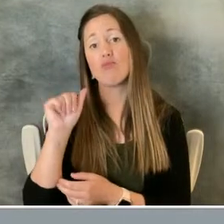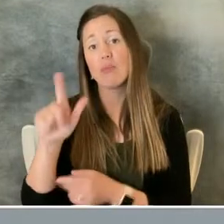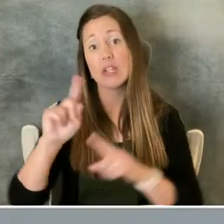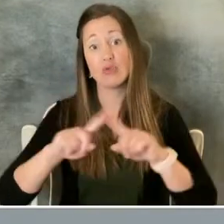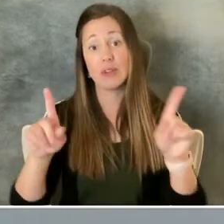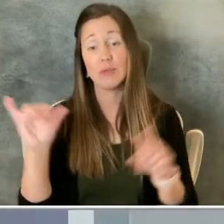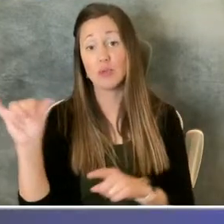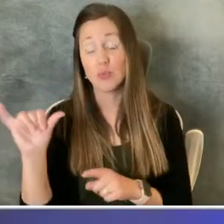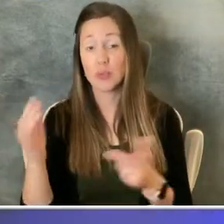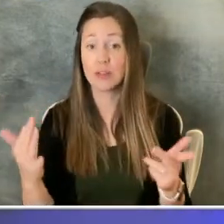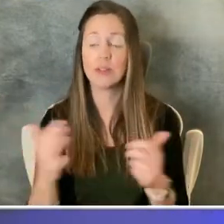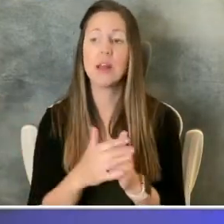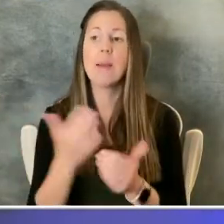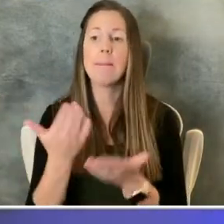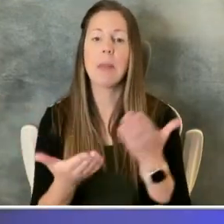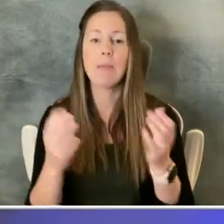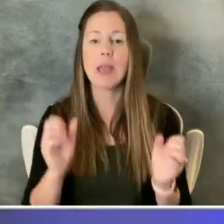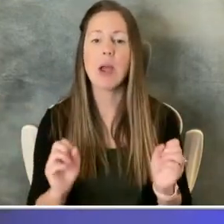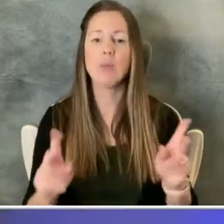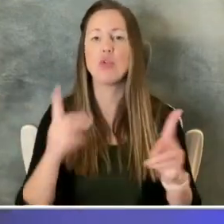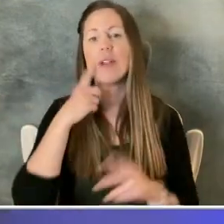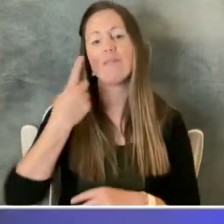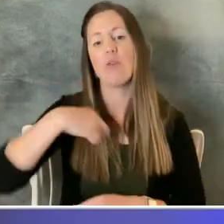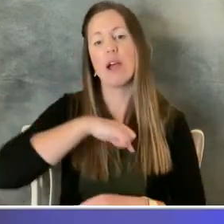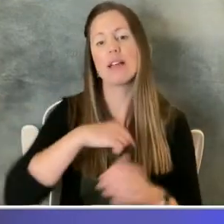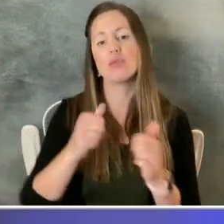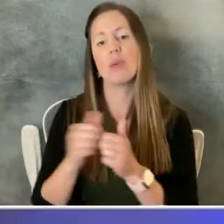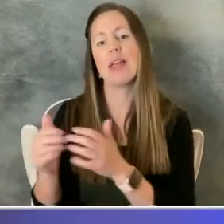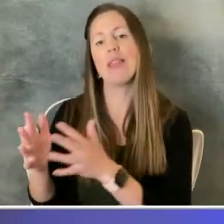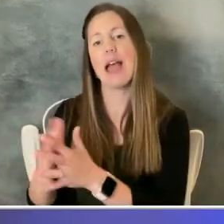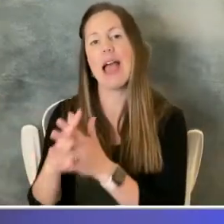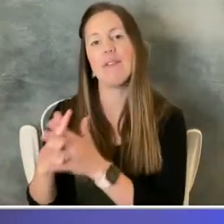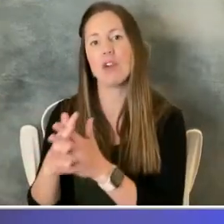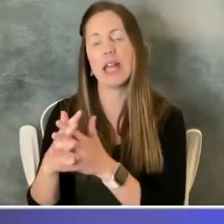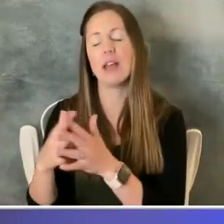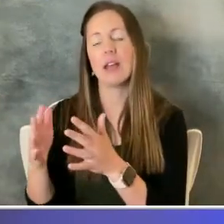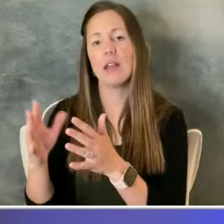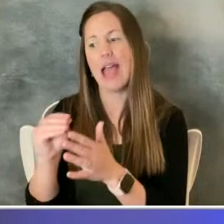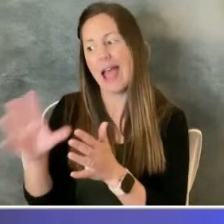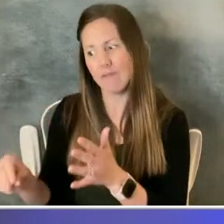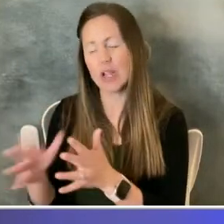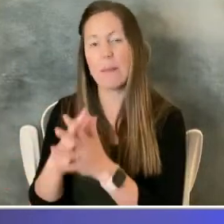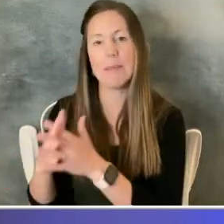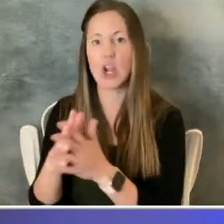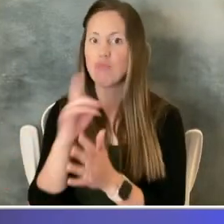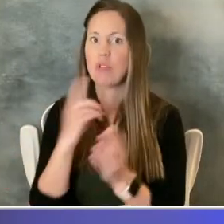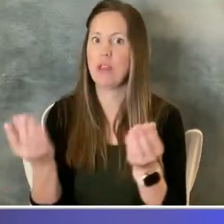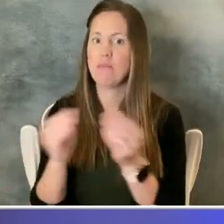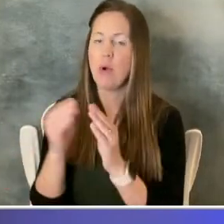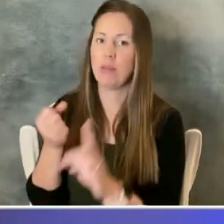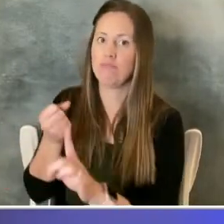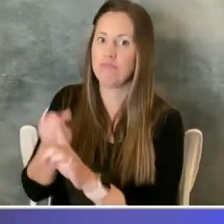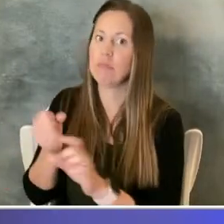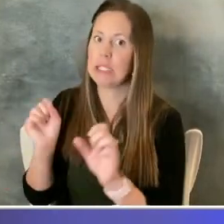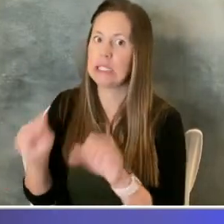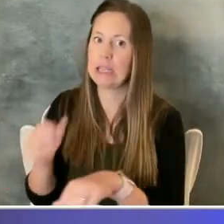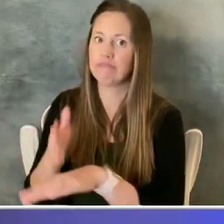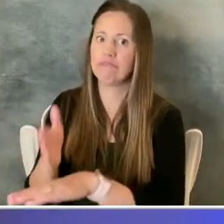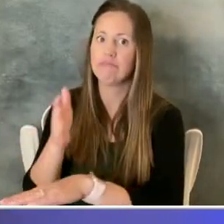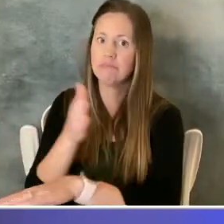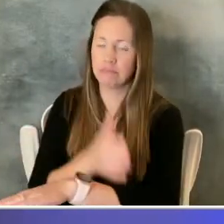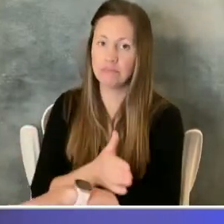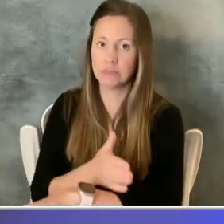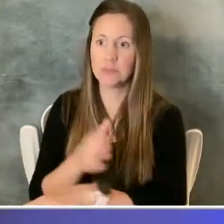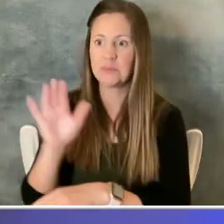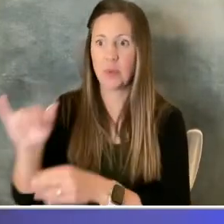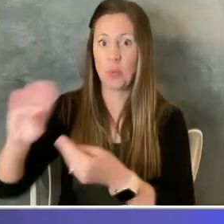an opportunity for us in African Americans to really have a greater impact. So again, a theory that we're sort of exploring and